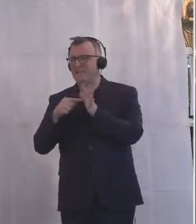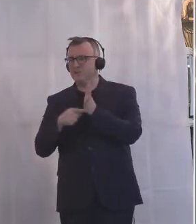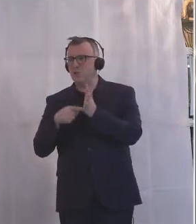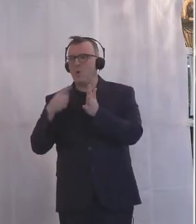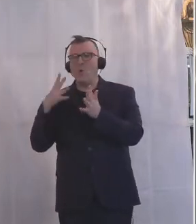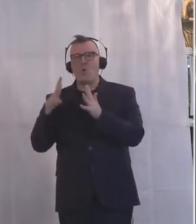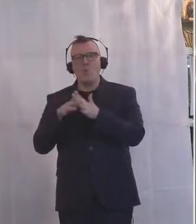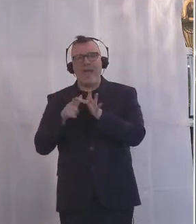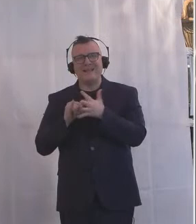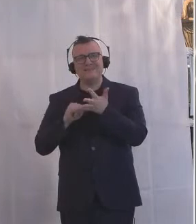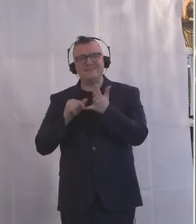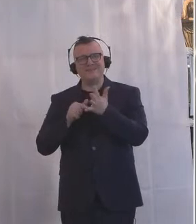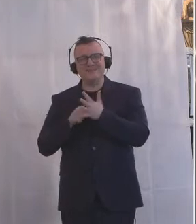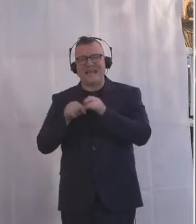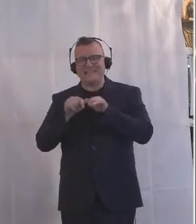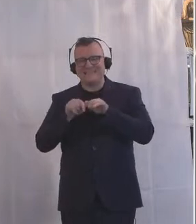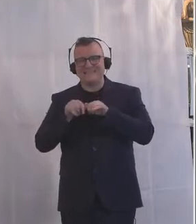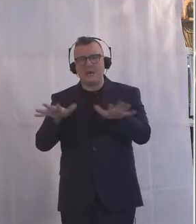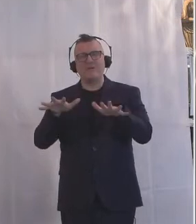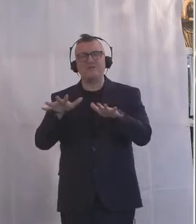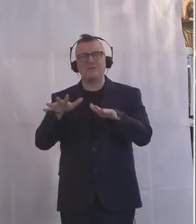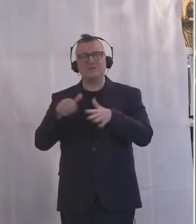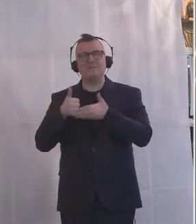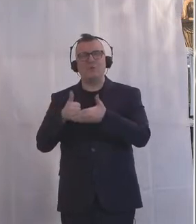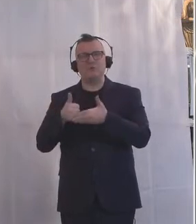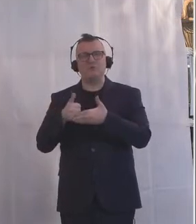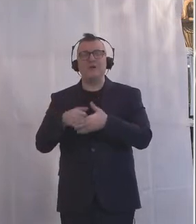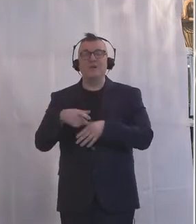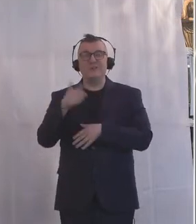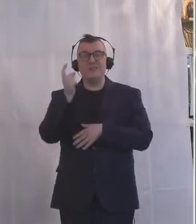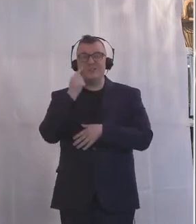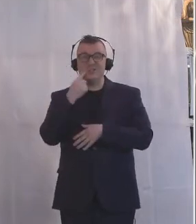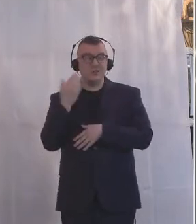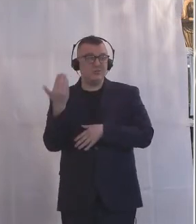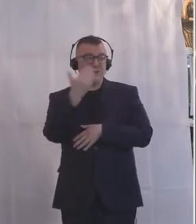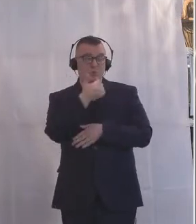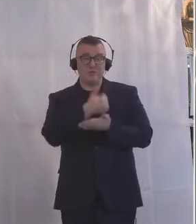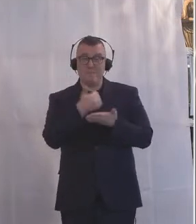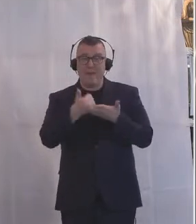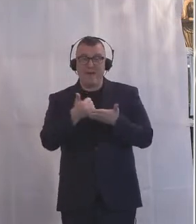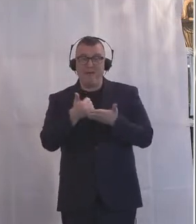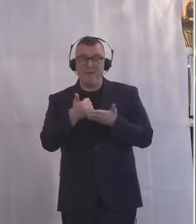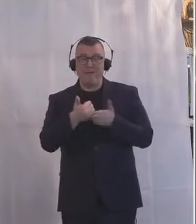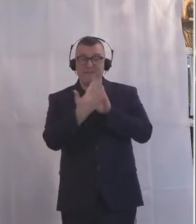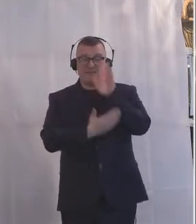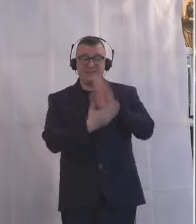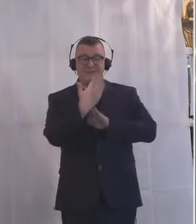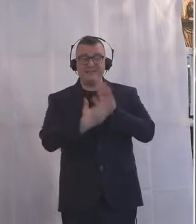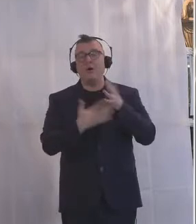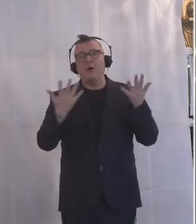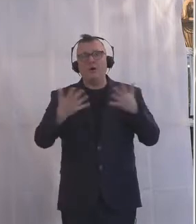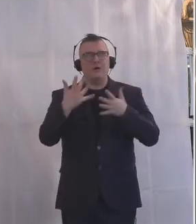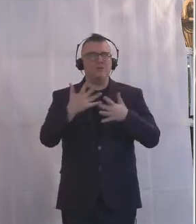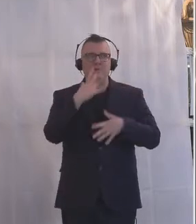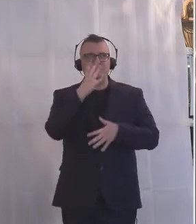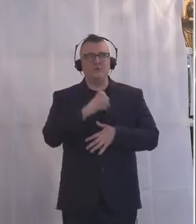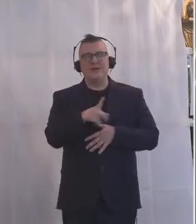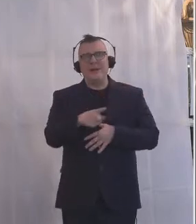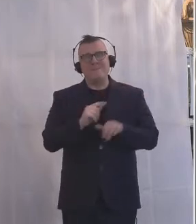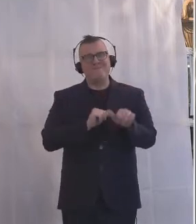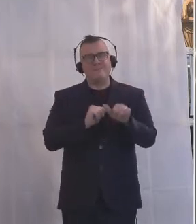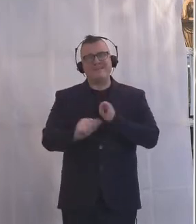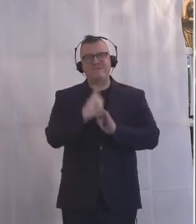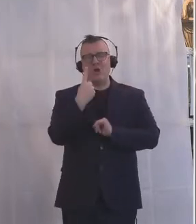into them and asking and nipping into your local branch. They'll hate me for saying that, but going to their website is a first instance. But just really